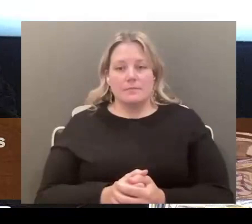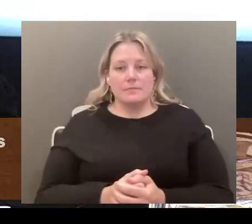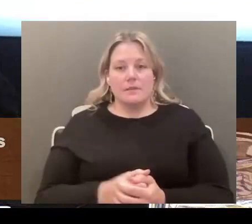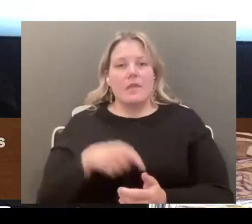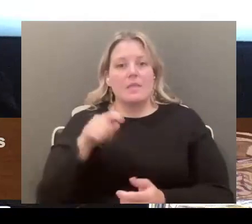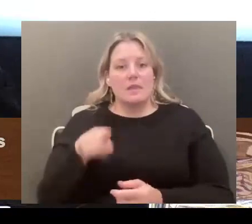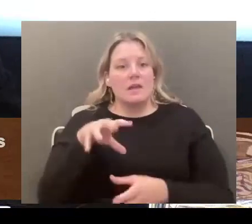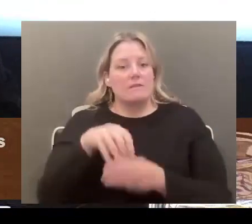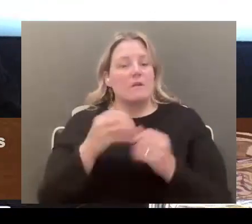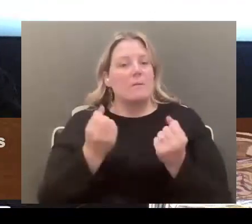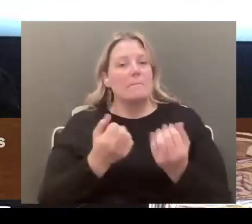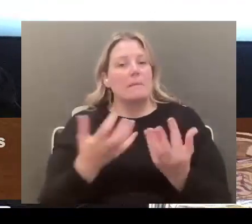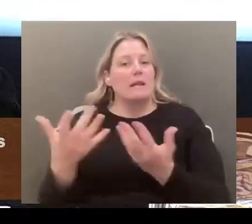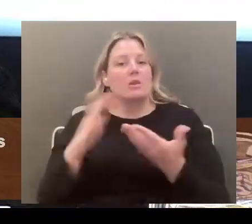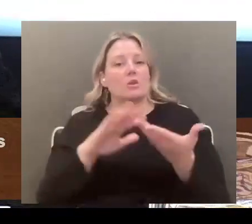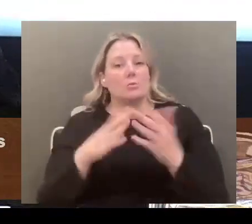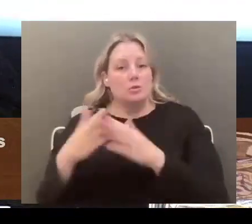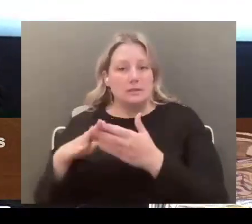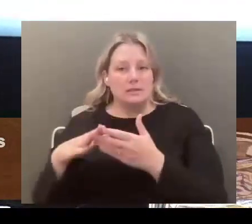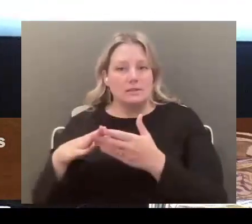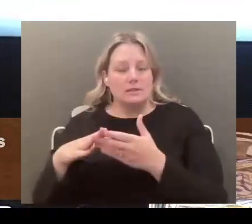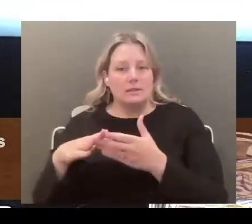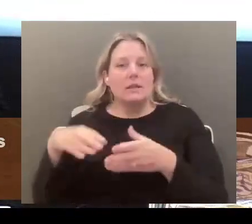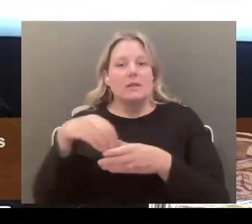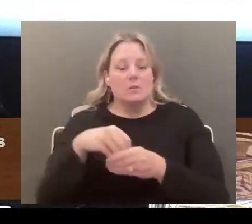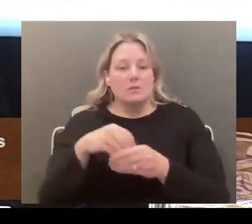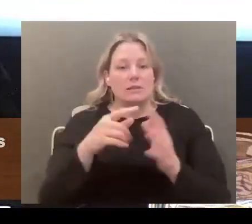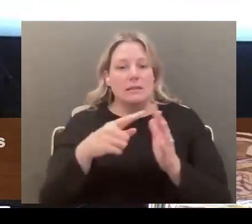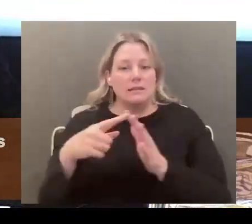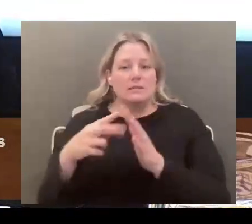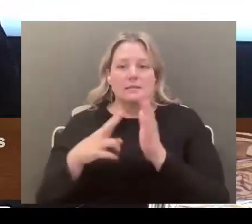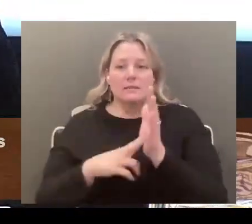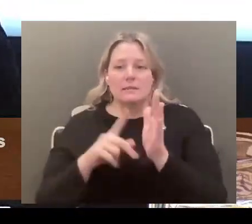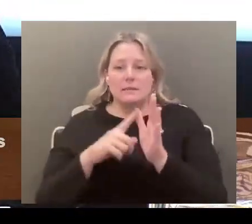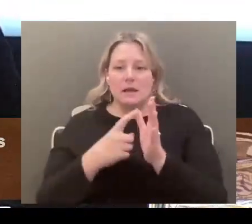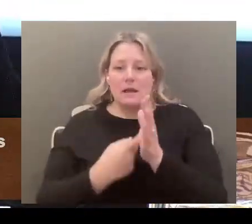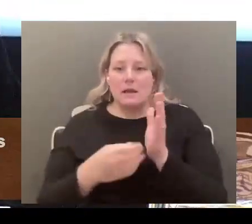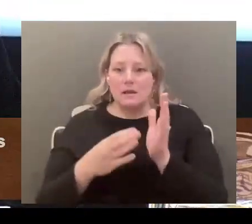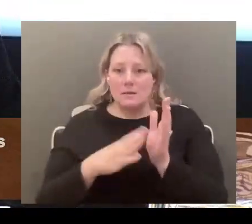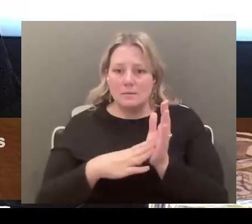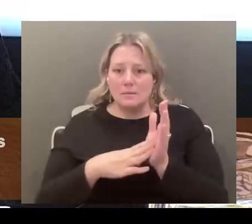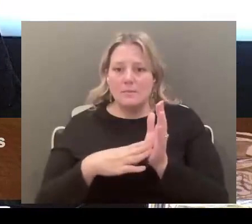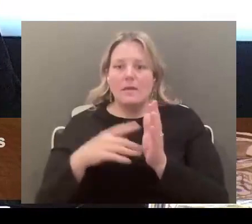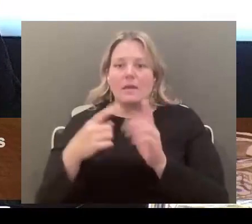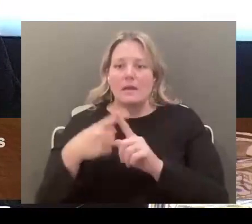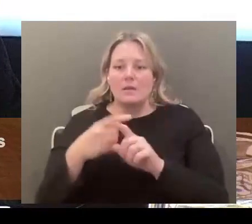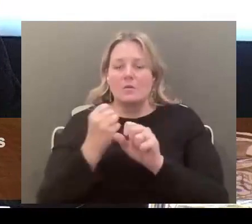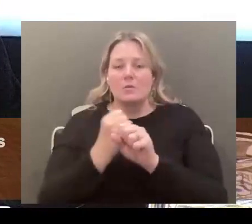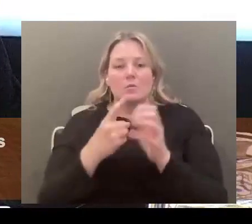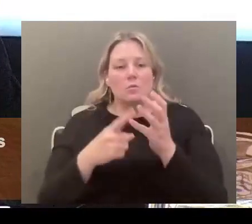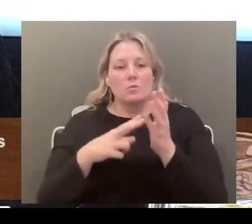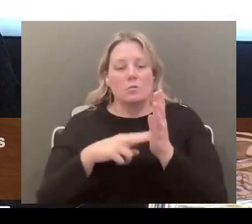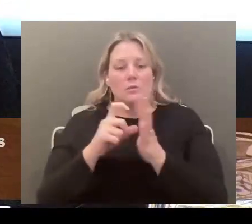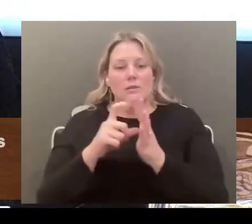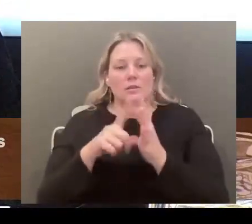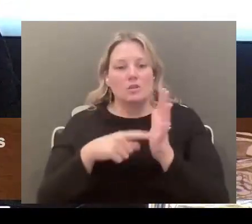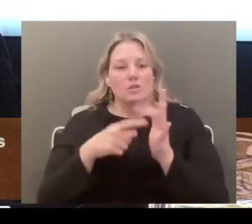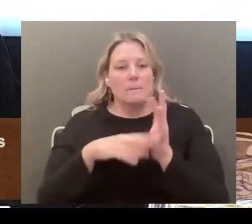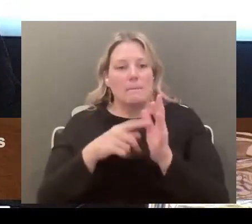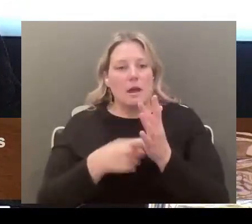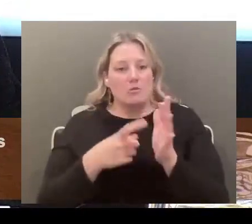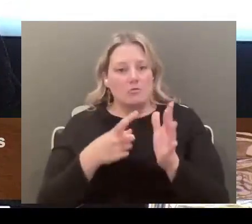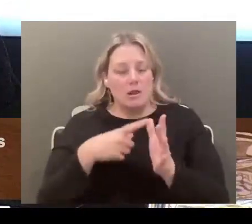communities, including, of course, Eastern Nam and Gunditj Mara people, and who